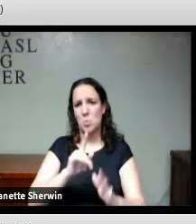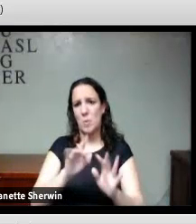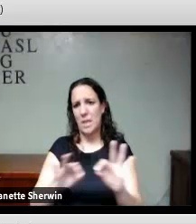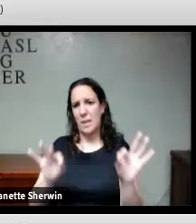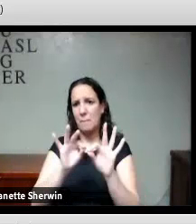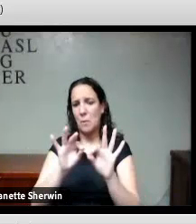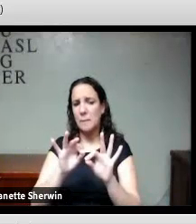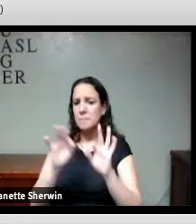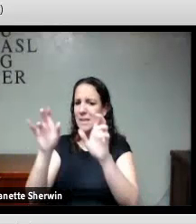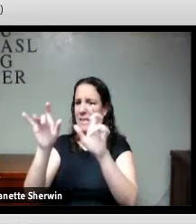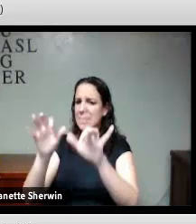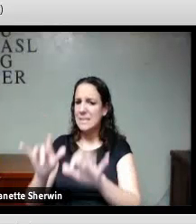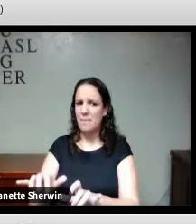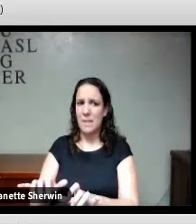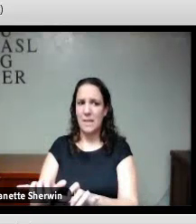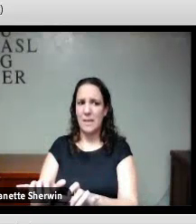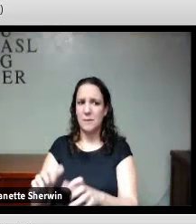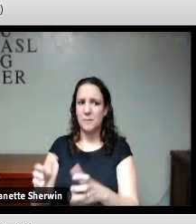type that into the chat box.